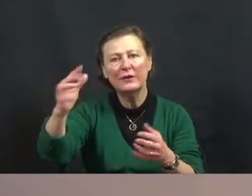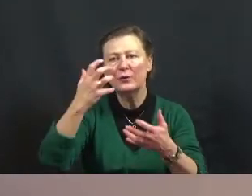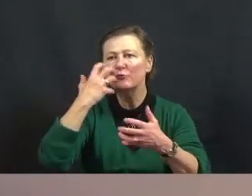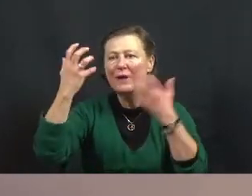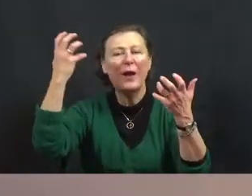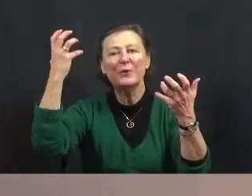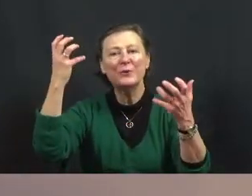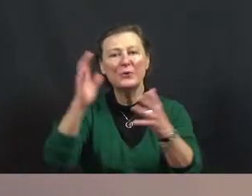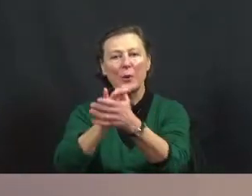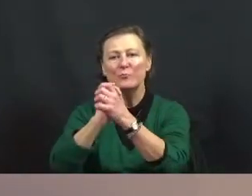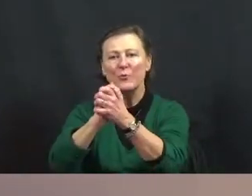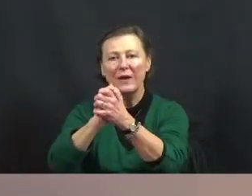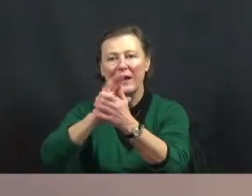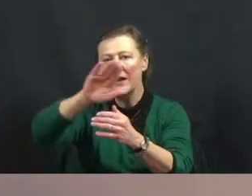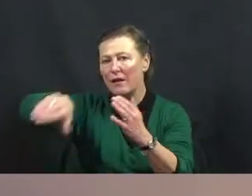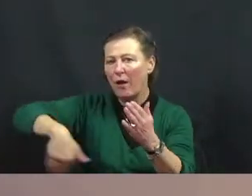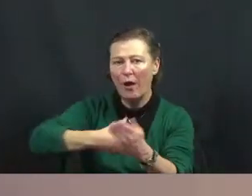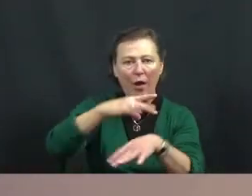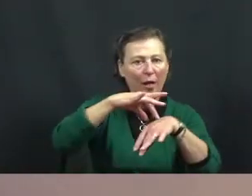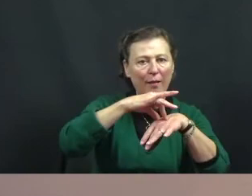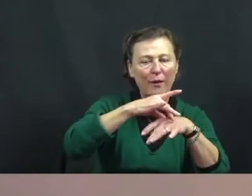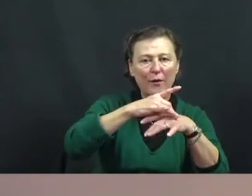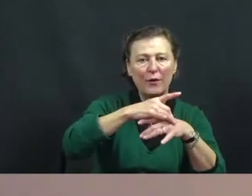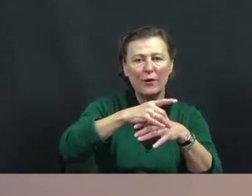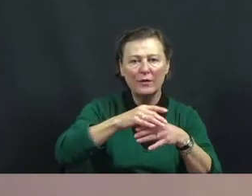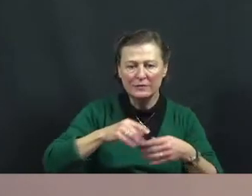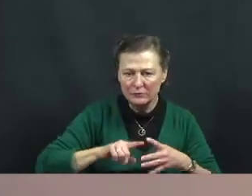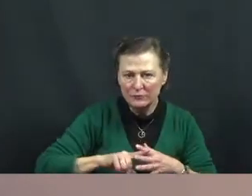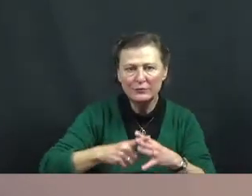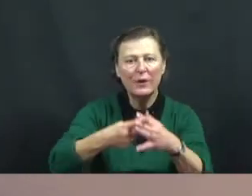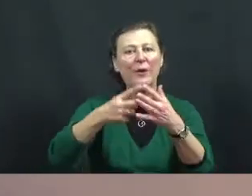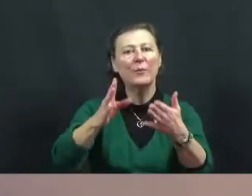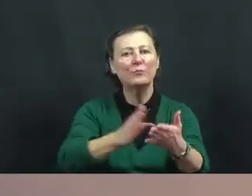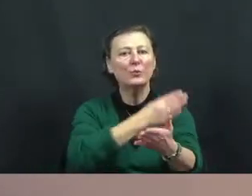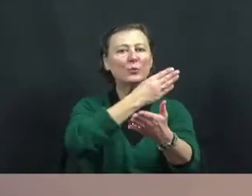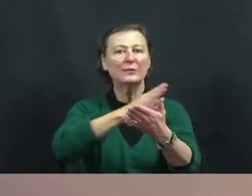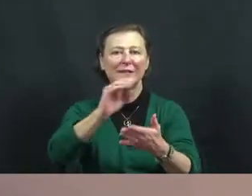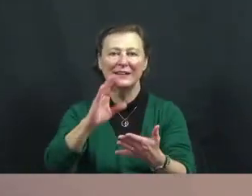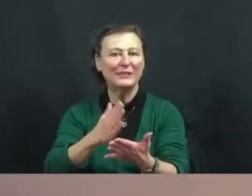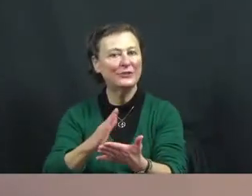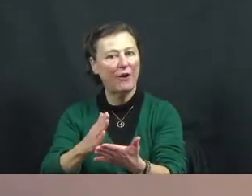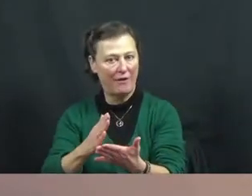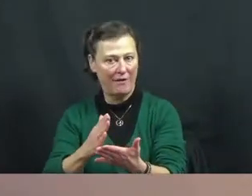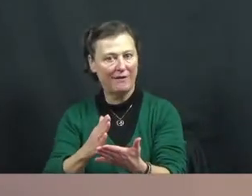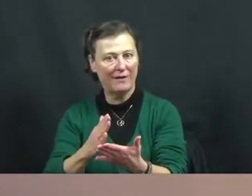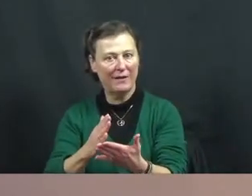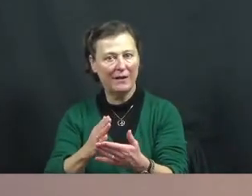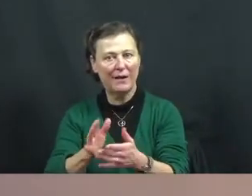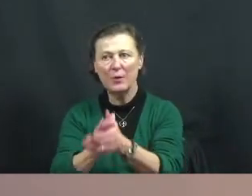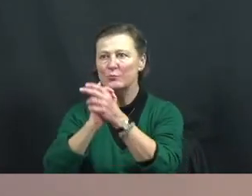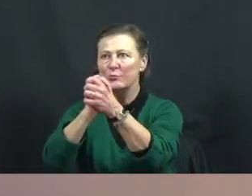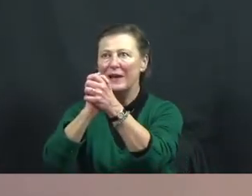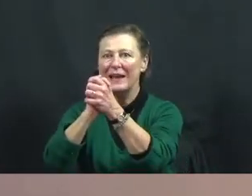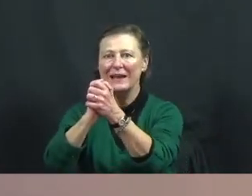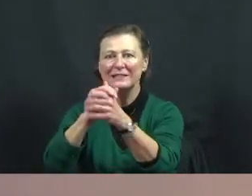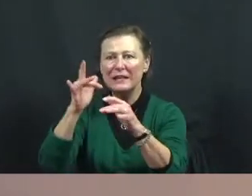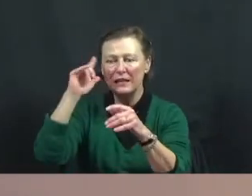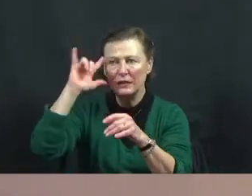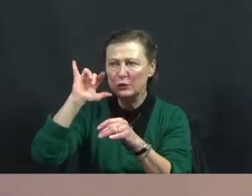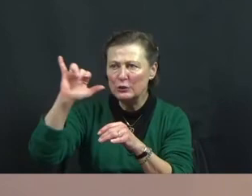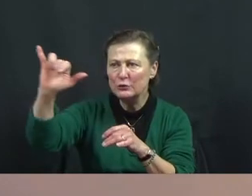all earth. Break into music and song. Praise the Eternal with the lyre